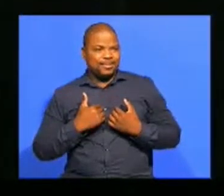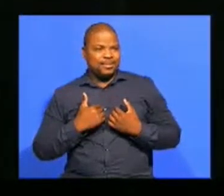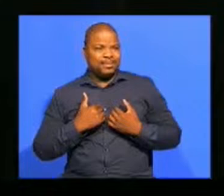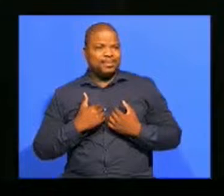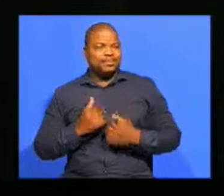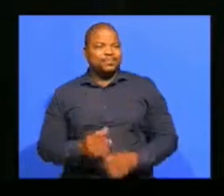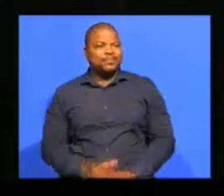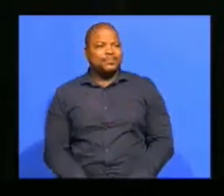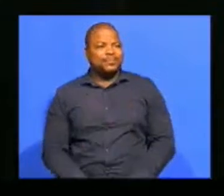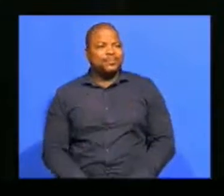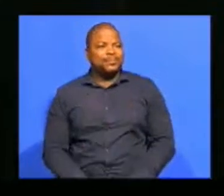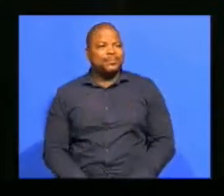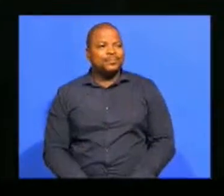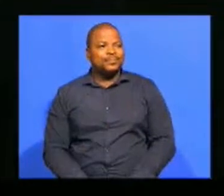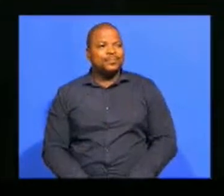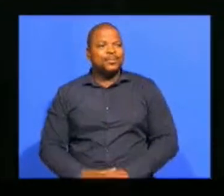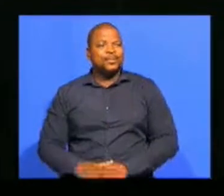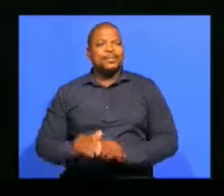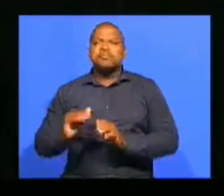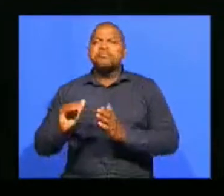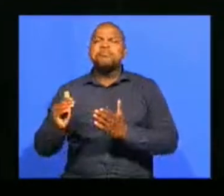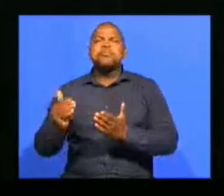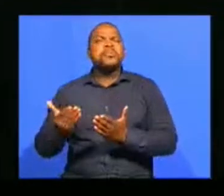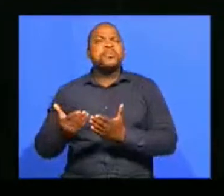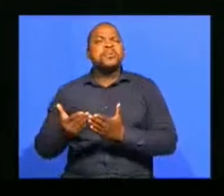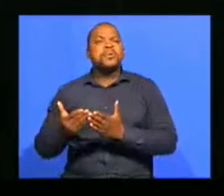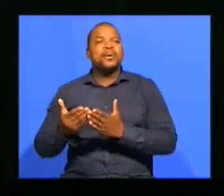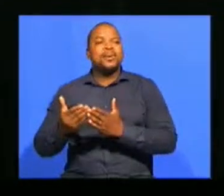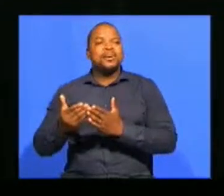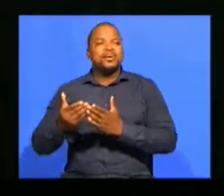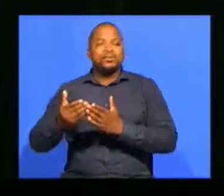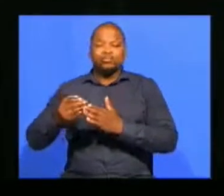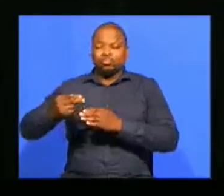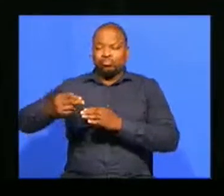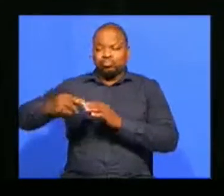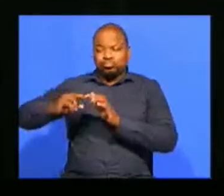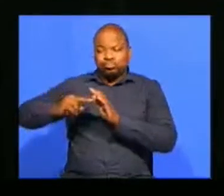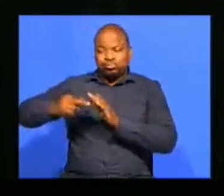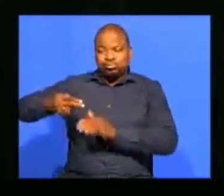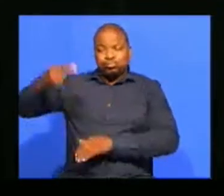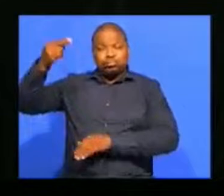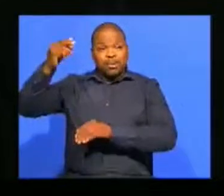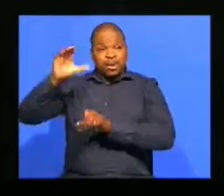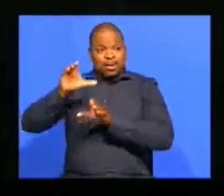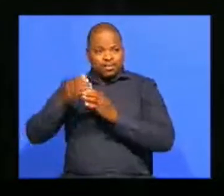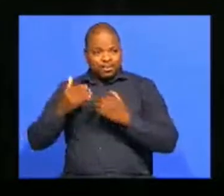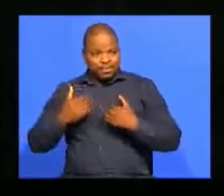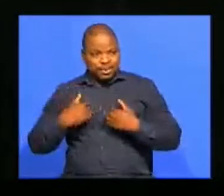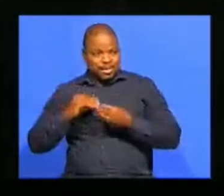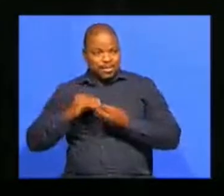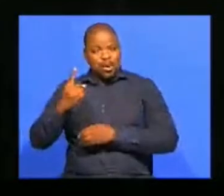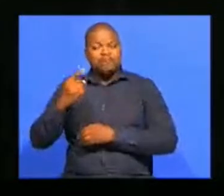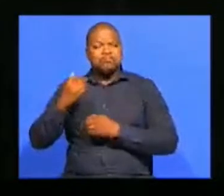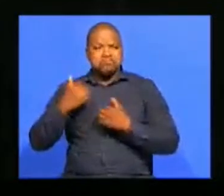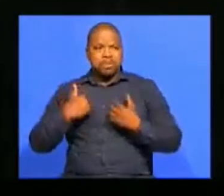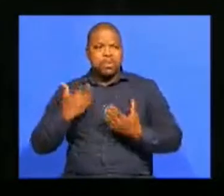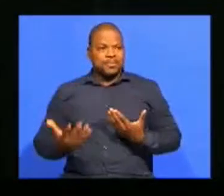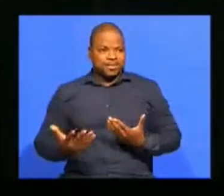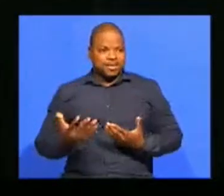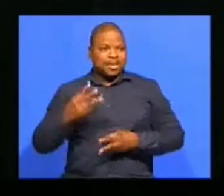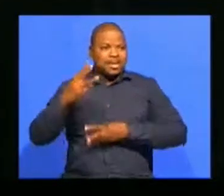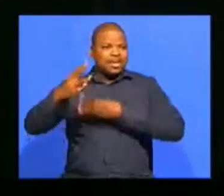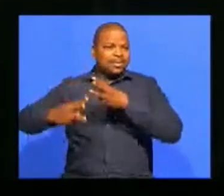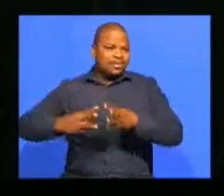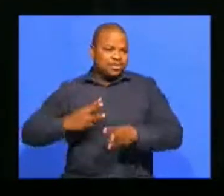from a state their size, and they're threatening the biggest. They might come number one in